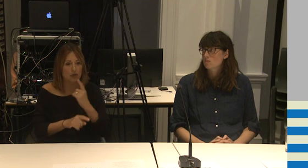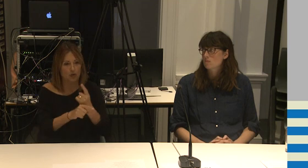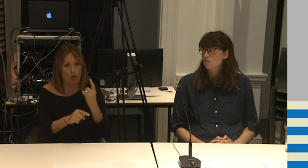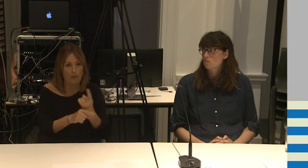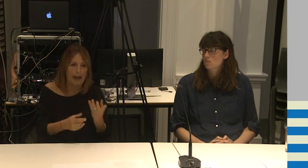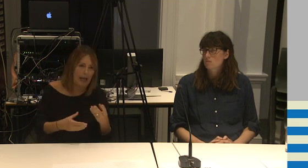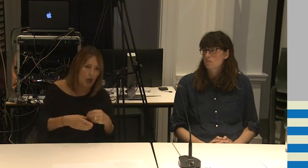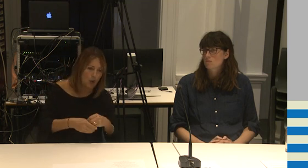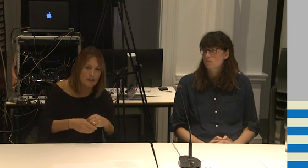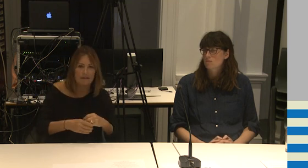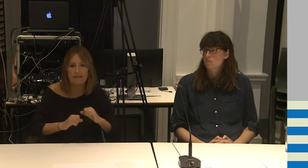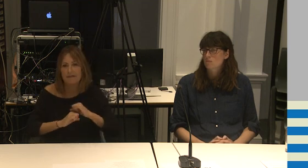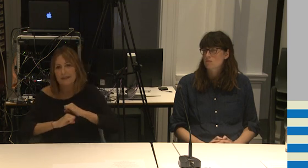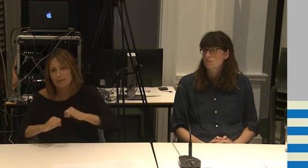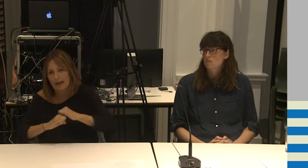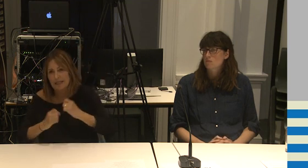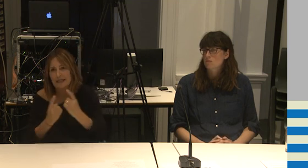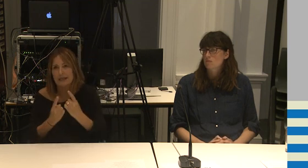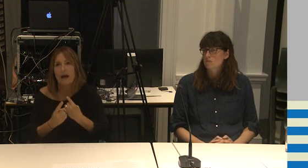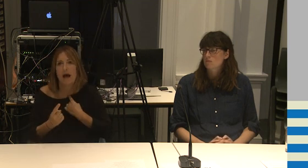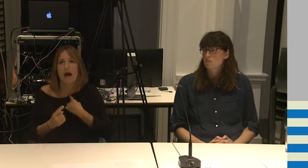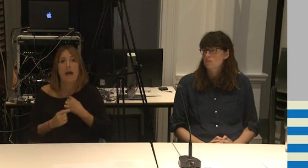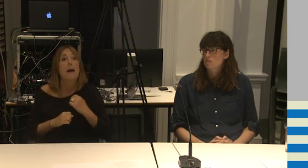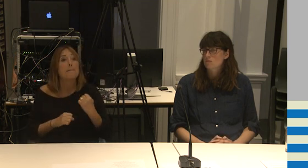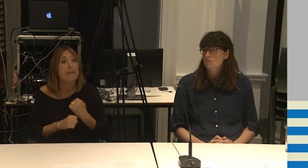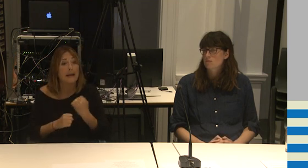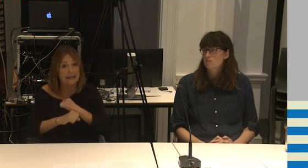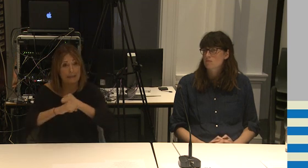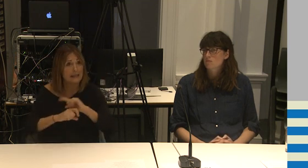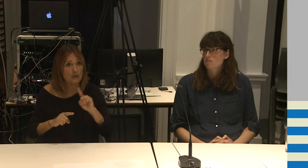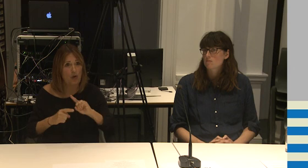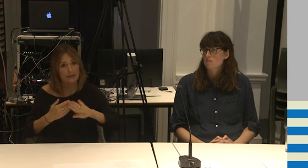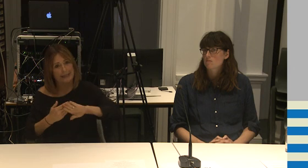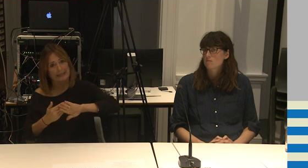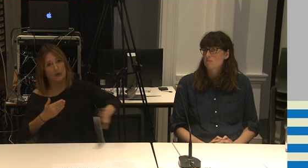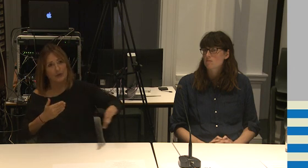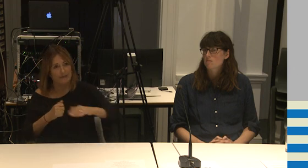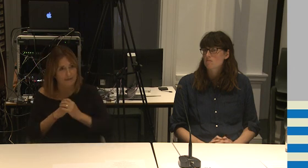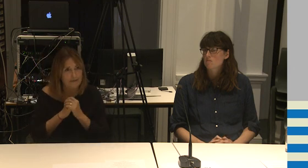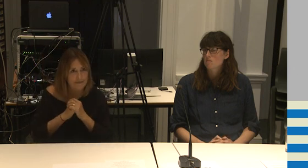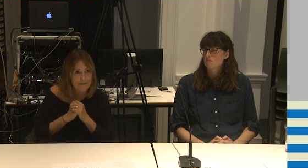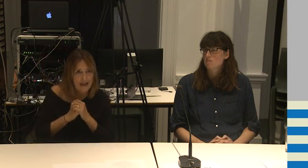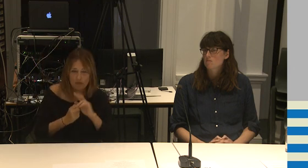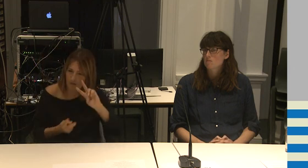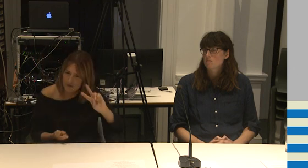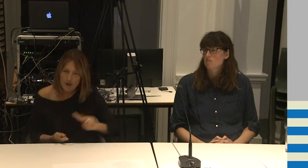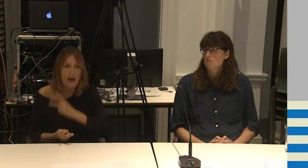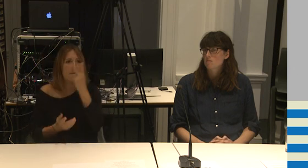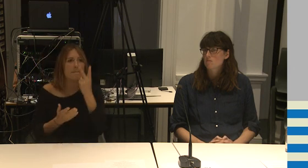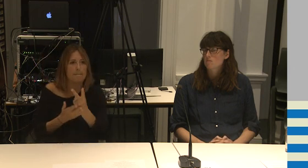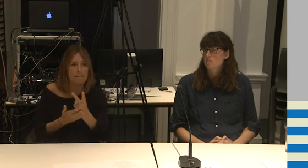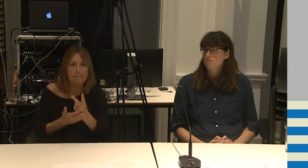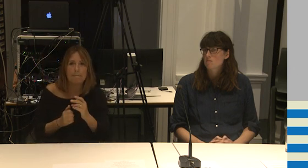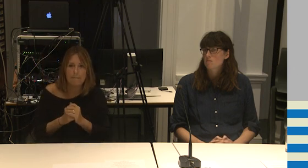about inclusive space, I make exclusive spaces and sort of flip the whole thing on its head. I'm going to show you a